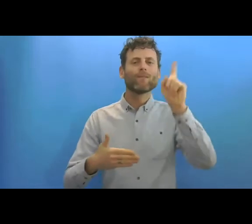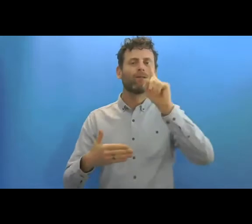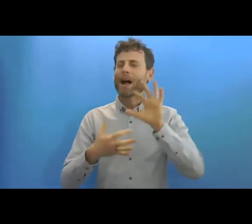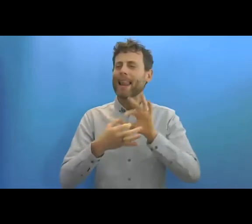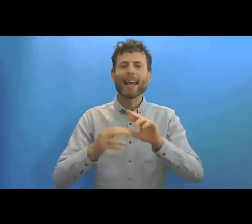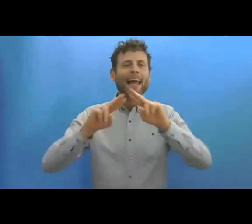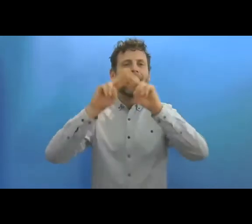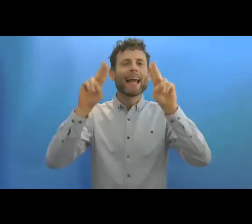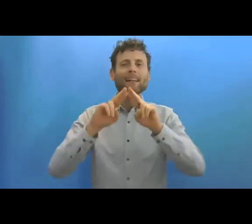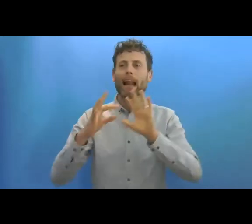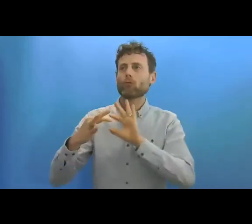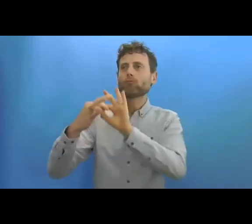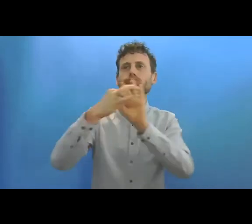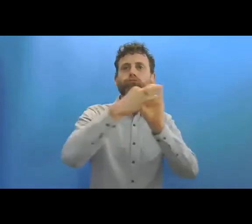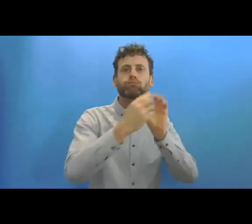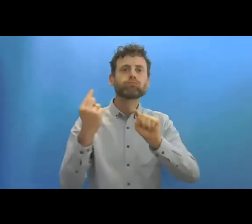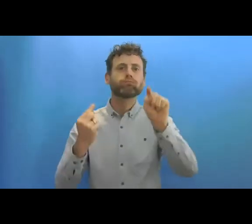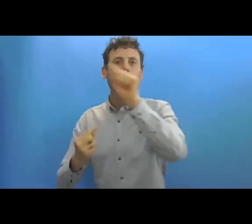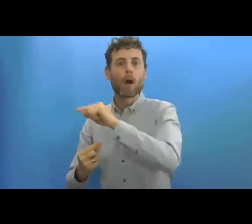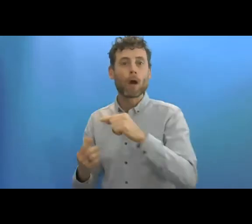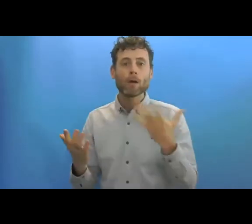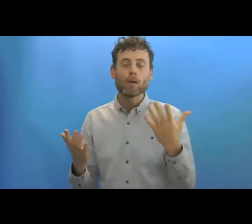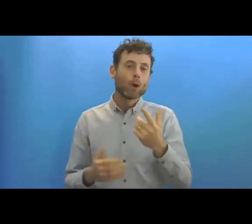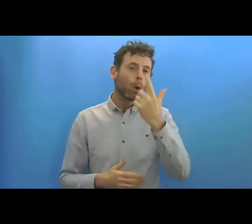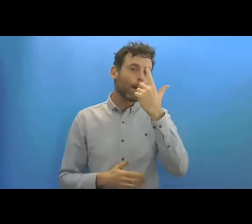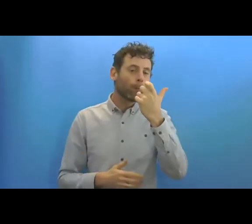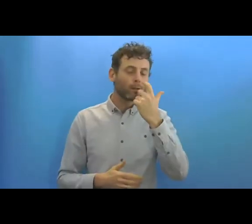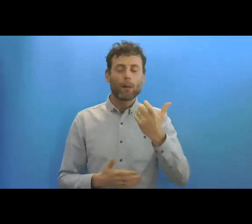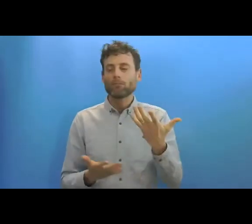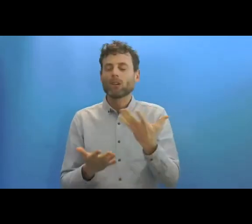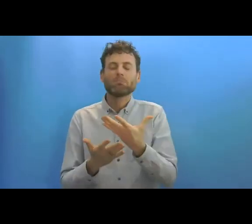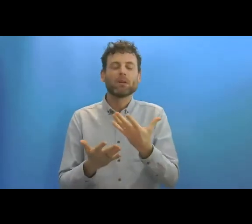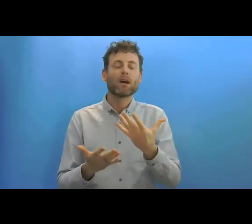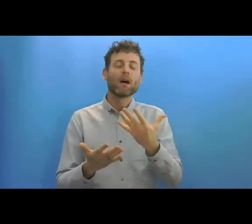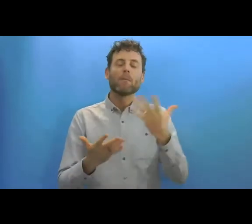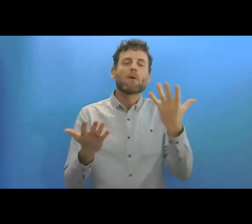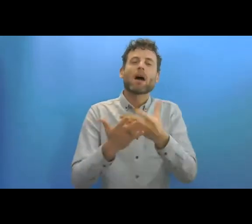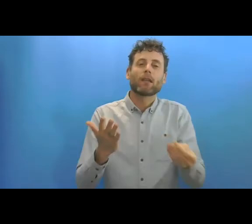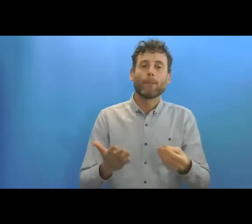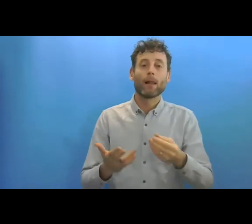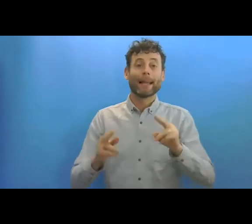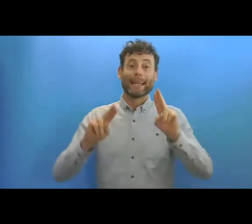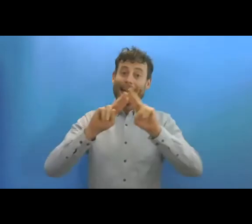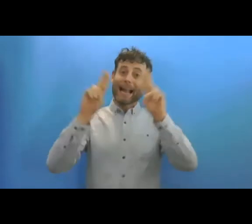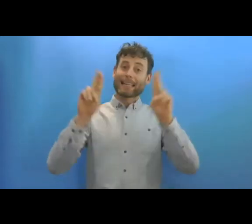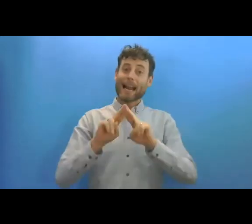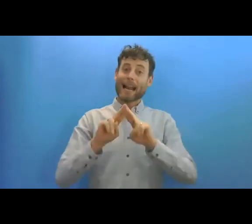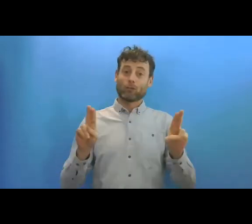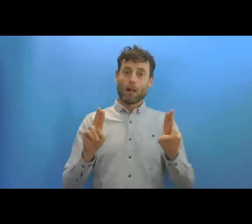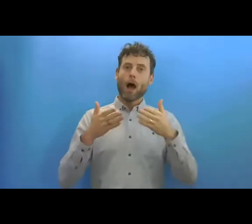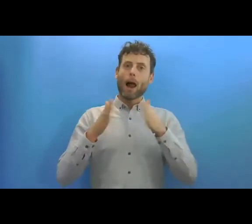work. So whether that's leading on elements such as our International Unlimited Symposium, which was back